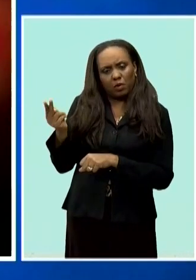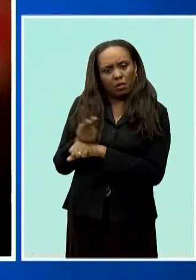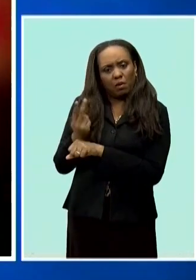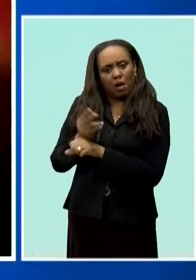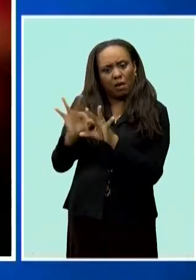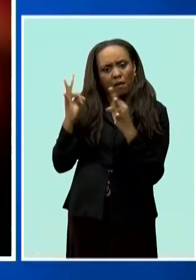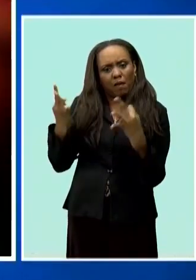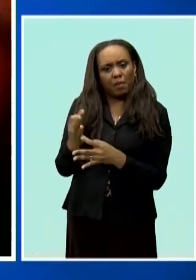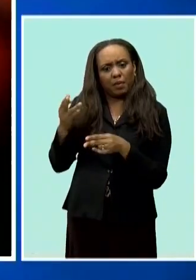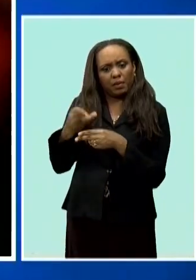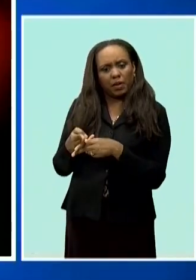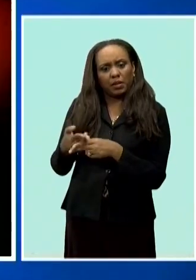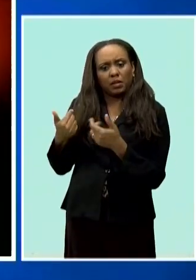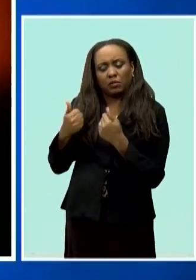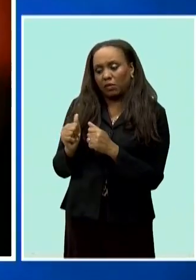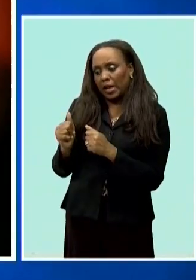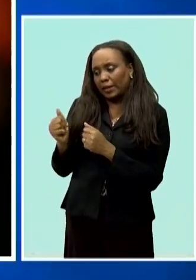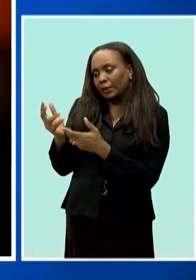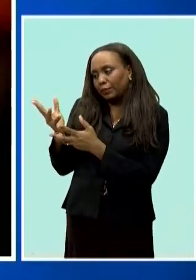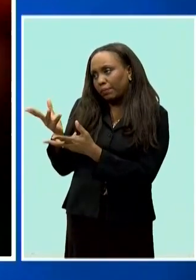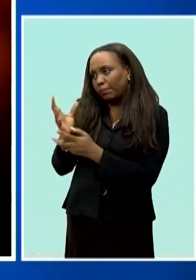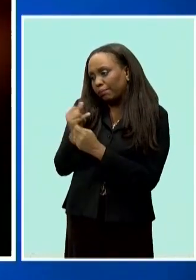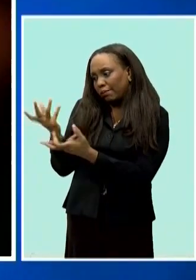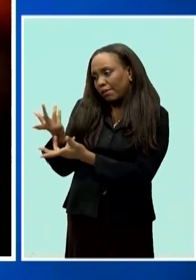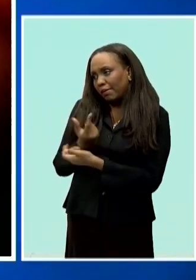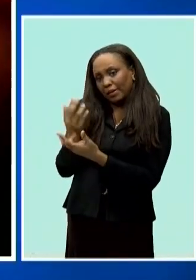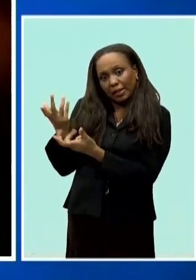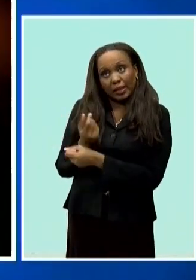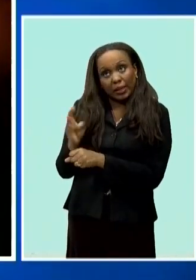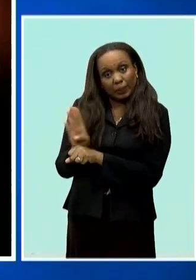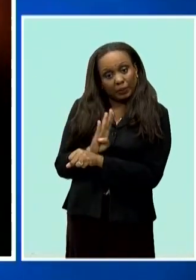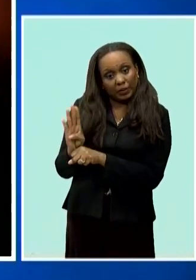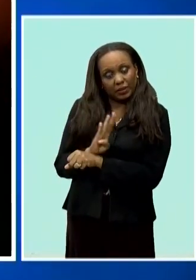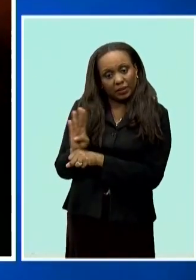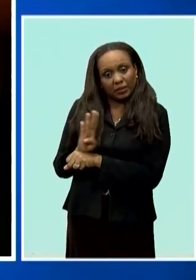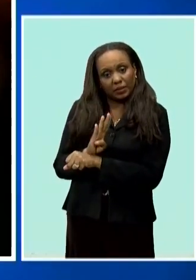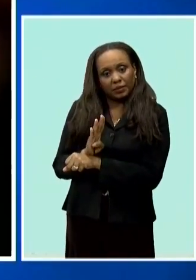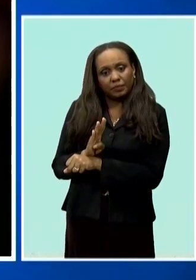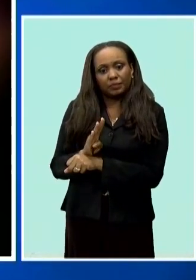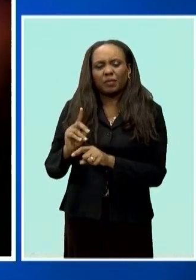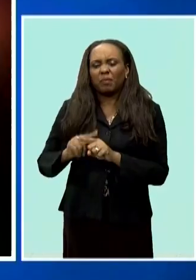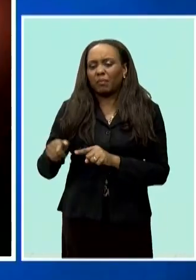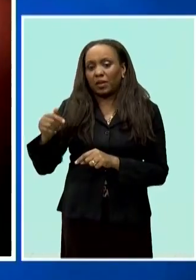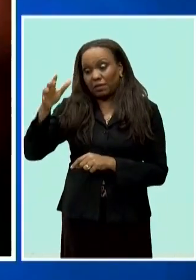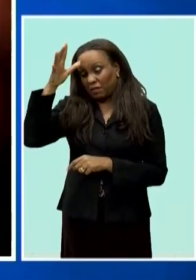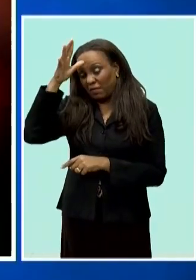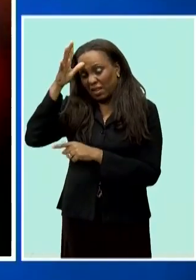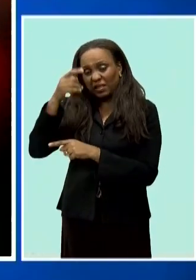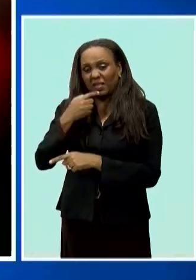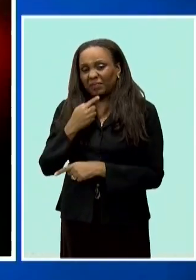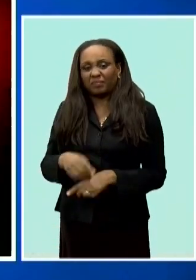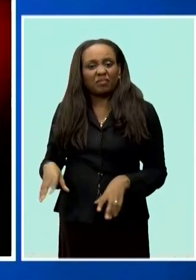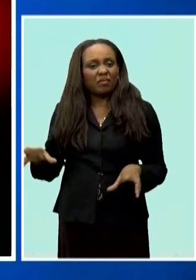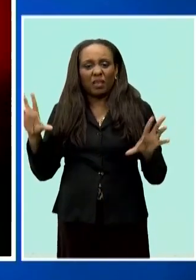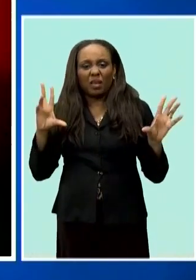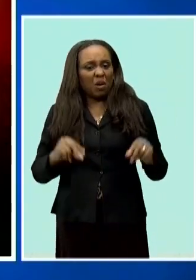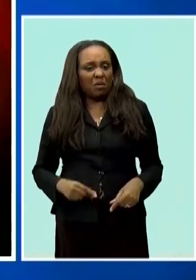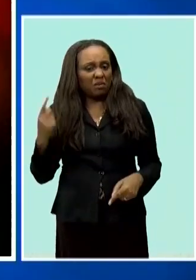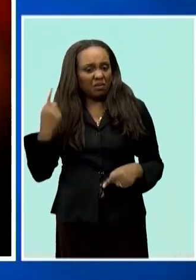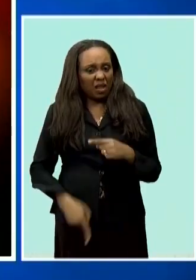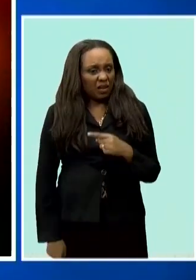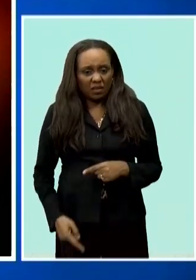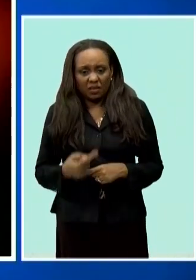superstar daughter's name and image without her permission. In January, the umbrella hit maker, real name Robin Fenty, filed a suit